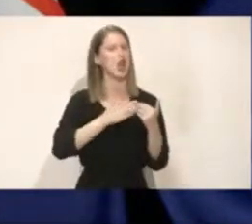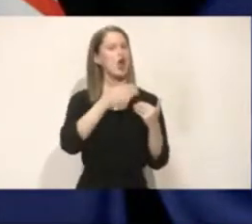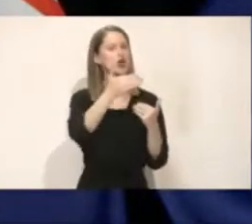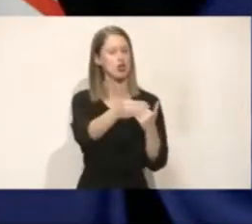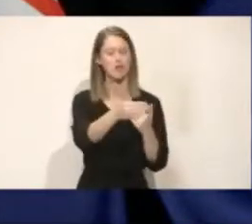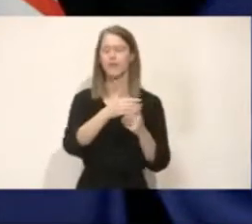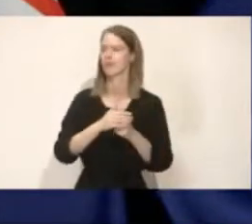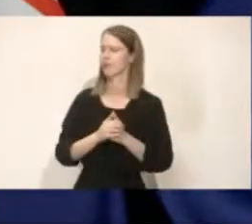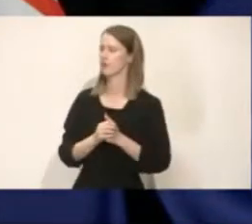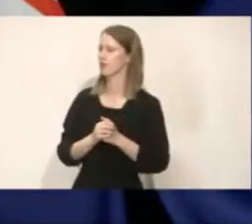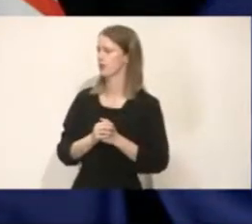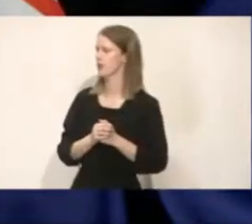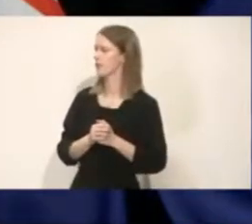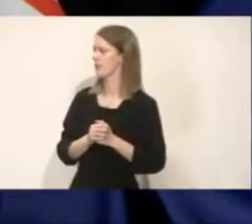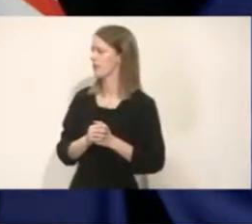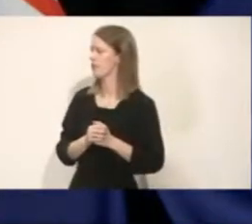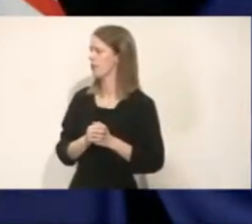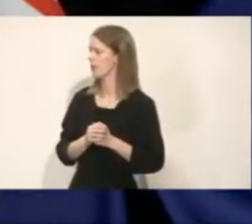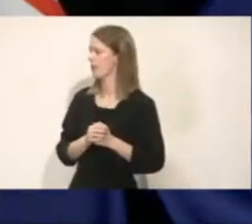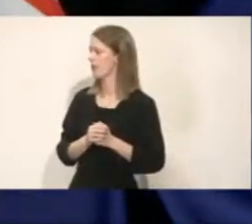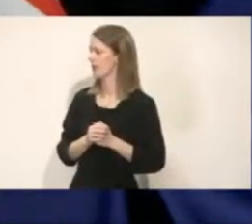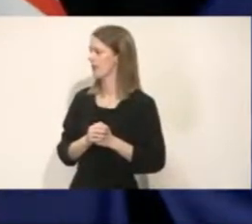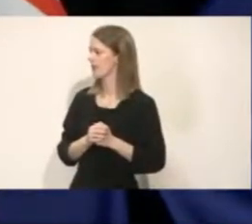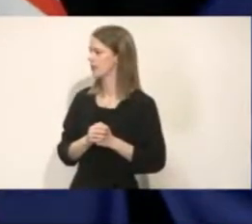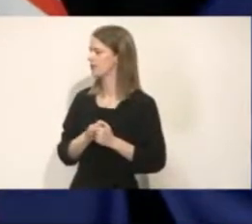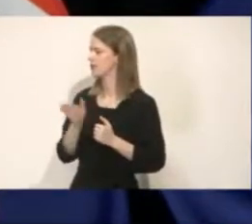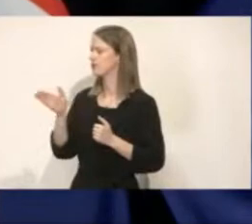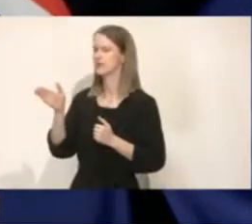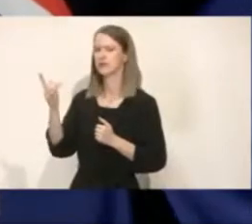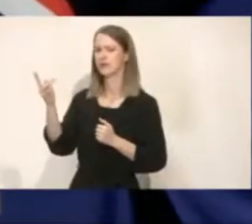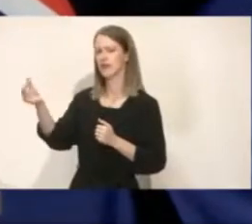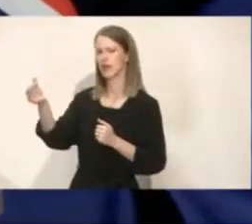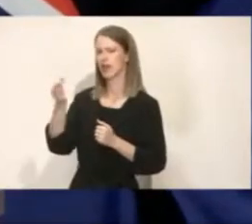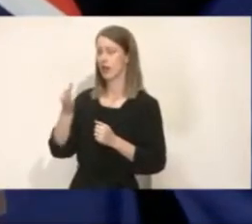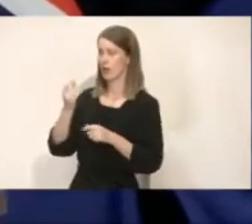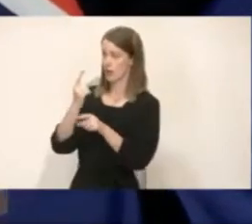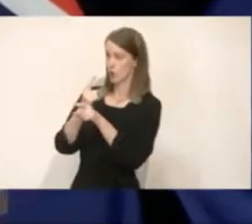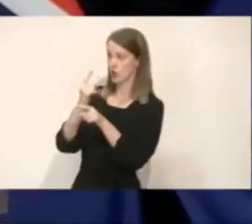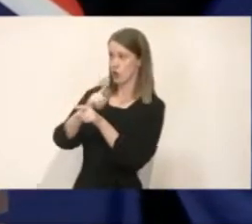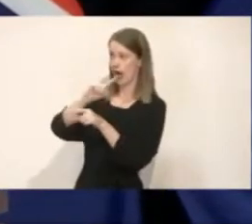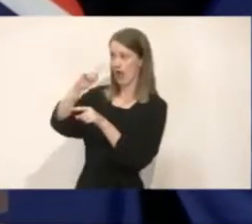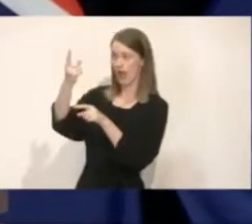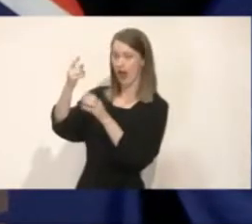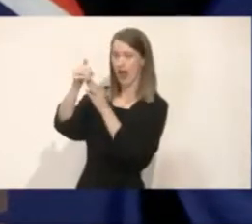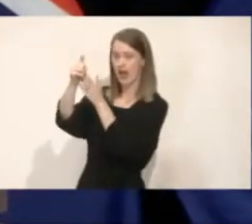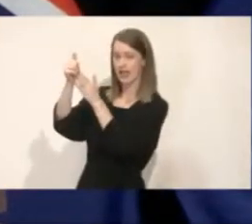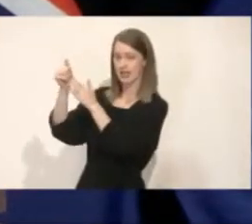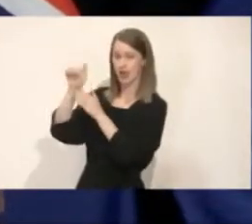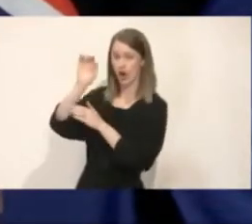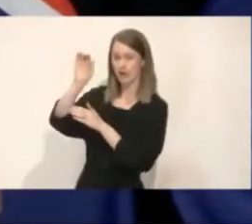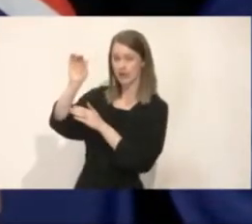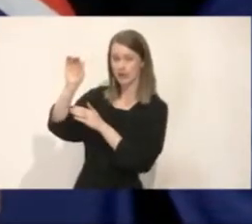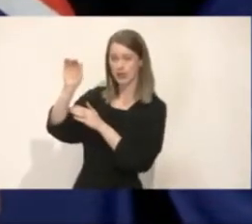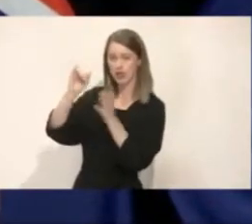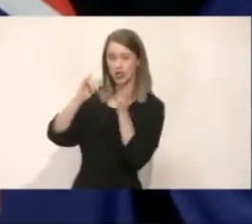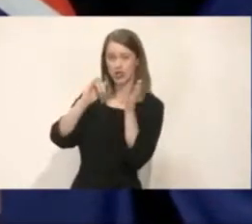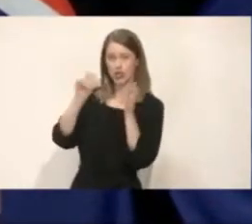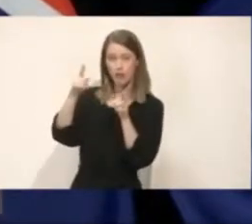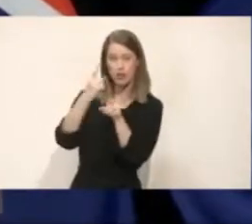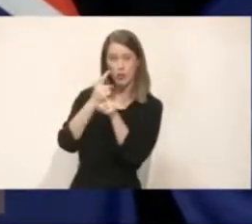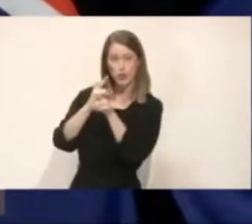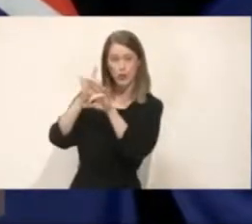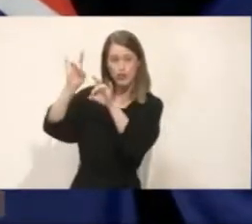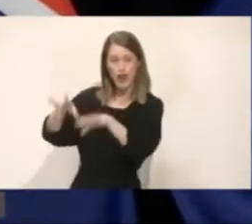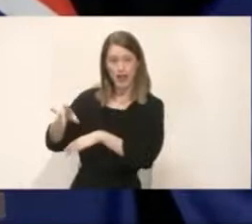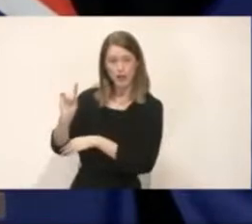term. Sorry, yes. Speaking with other world leaders about lockdown fatigue, is Scott Morrison one of them, or could